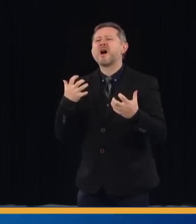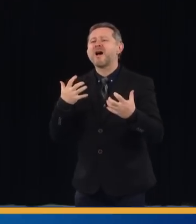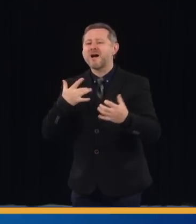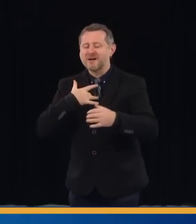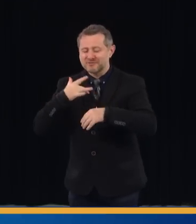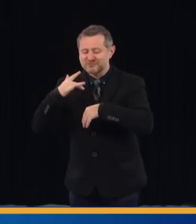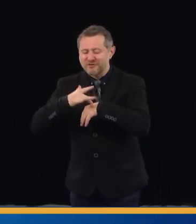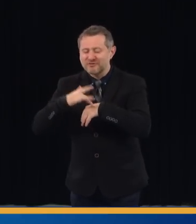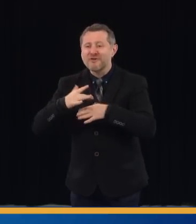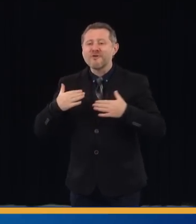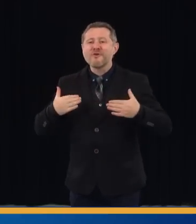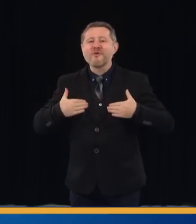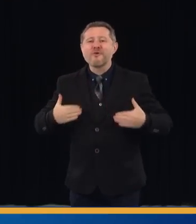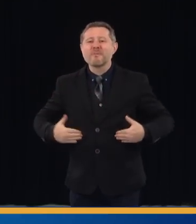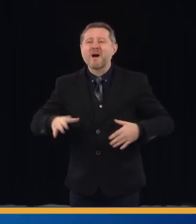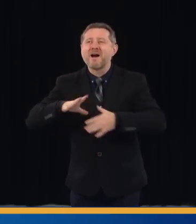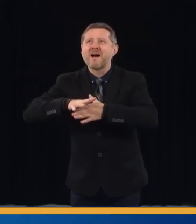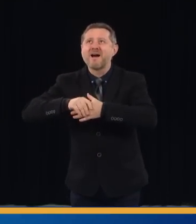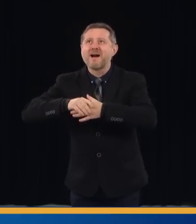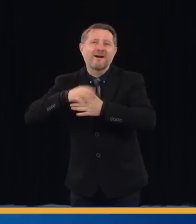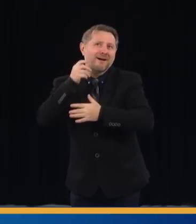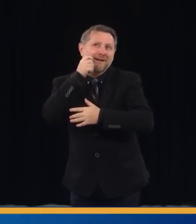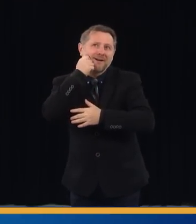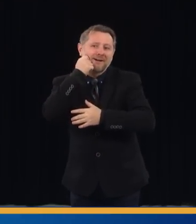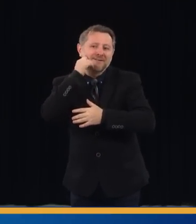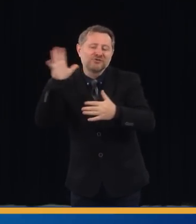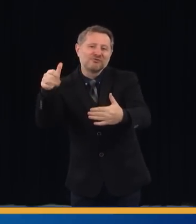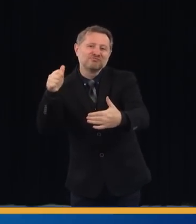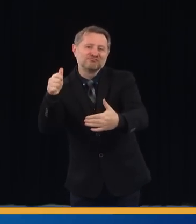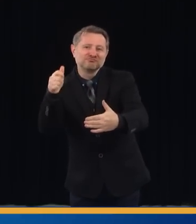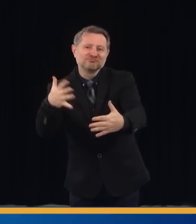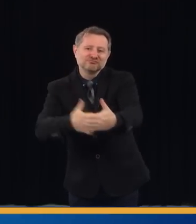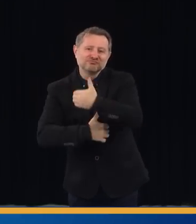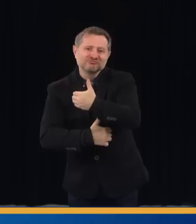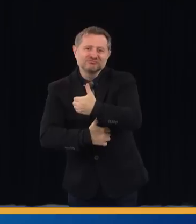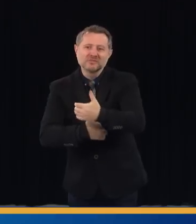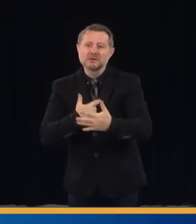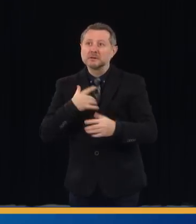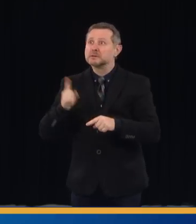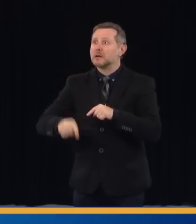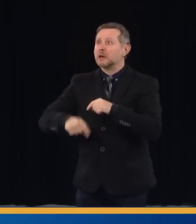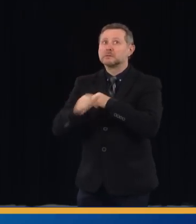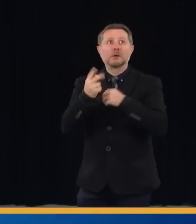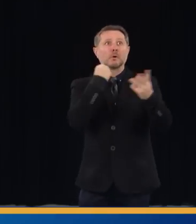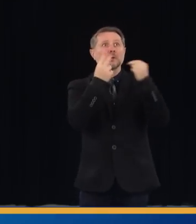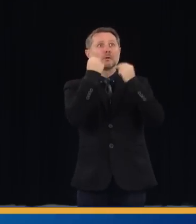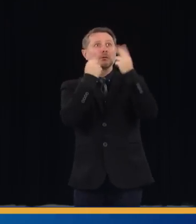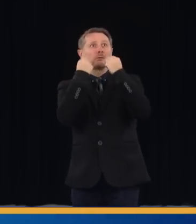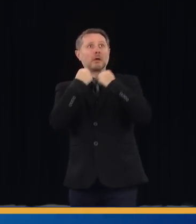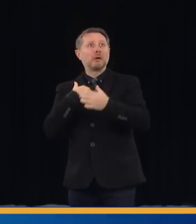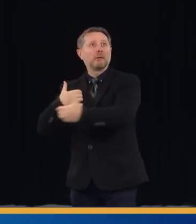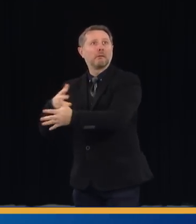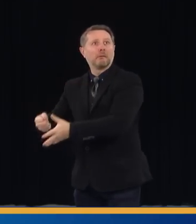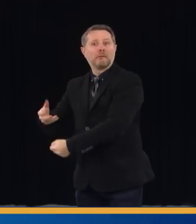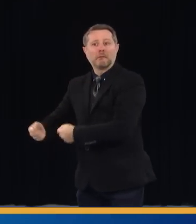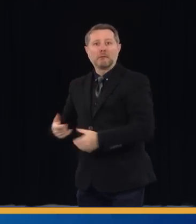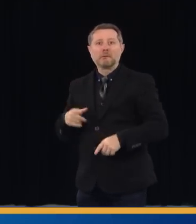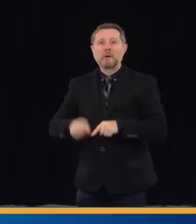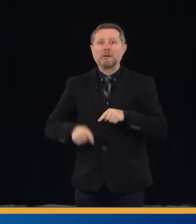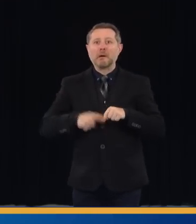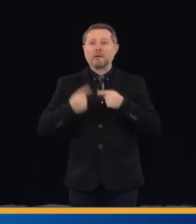being told that could be dangerous. You can't kiss, you can't hug, you can't hold